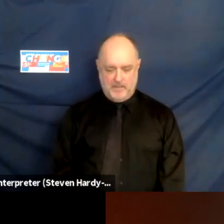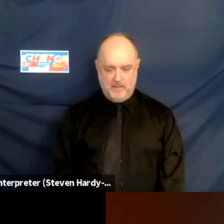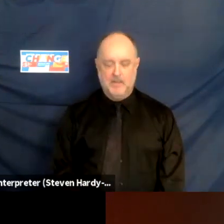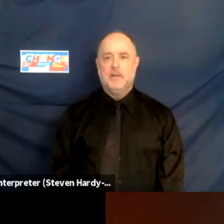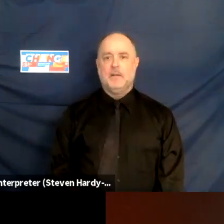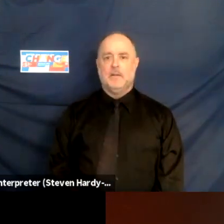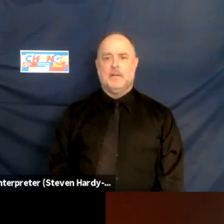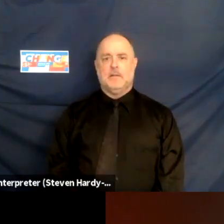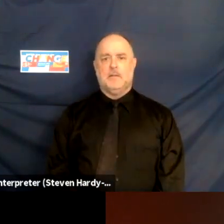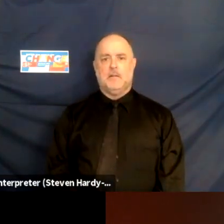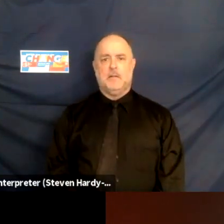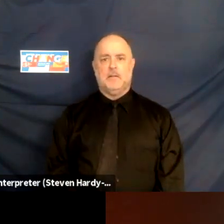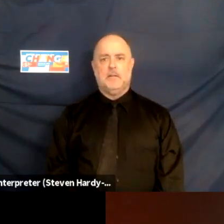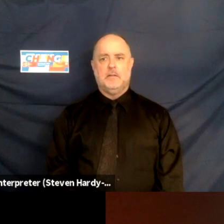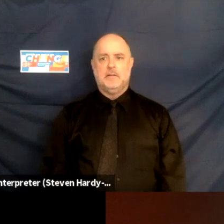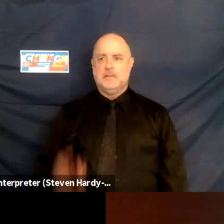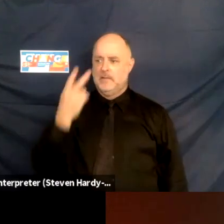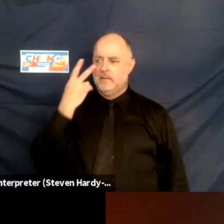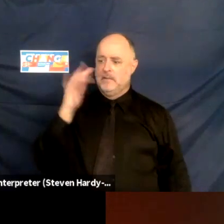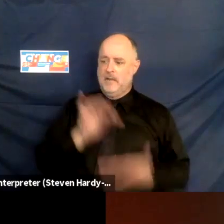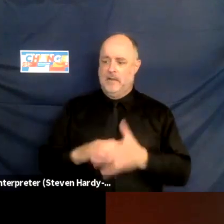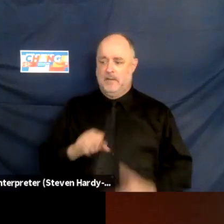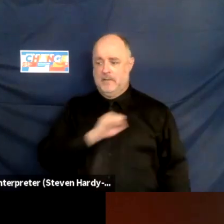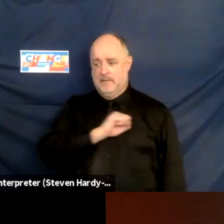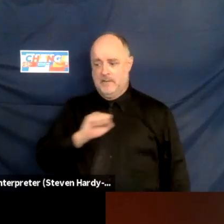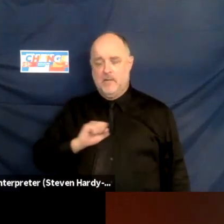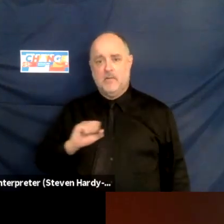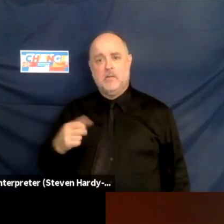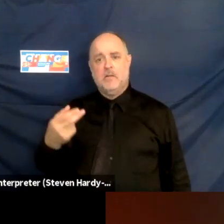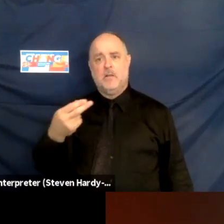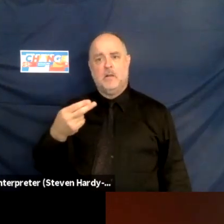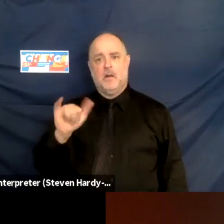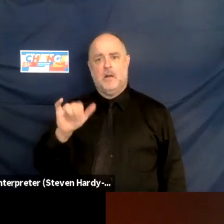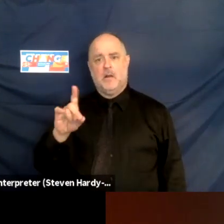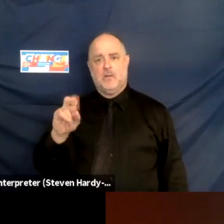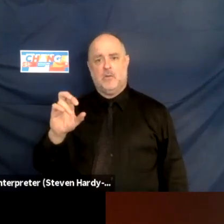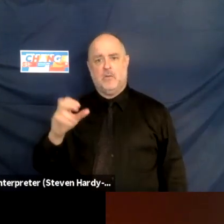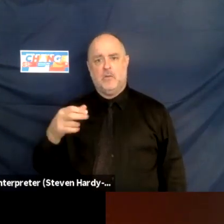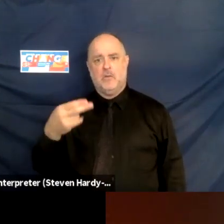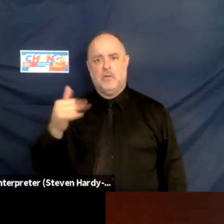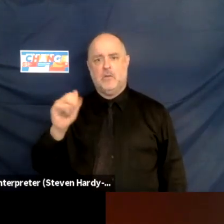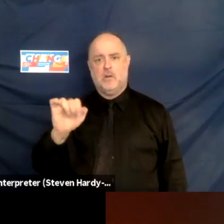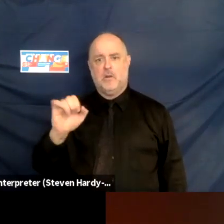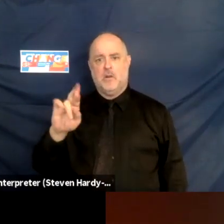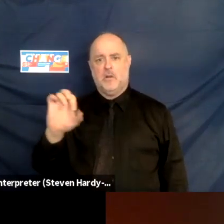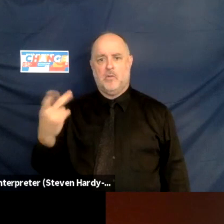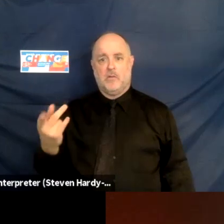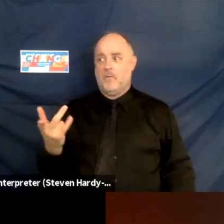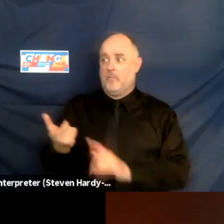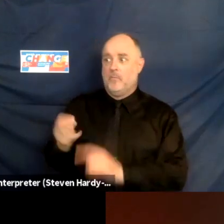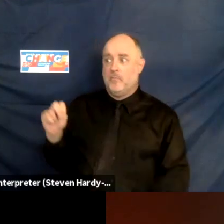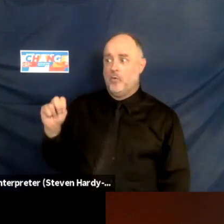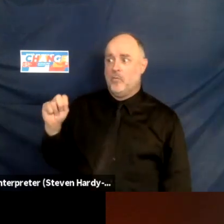I see that Senator Heinrich from New Mexico joined their meeting, and he's going to co-sponsor. All right, so